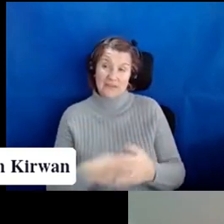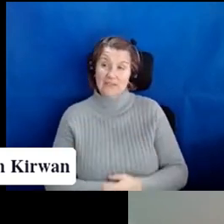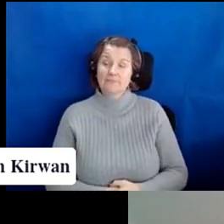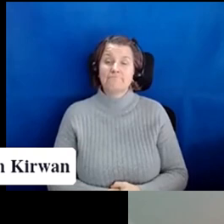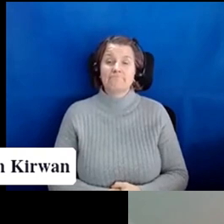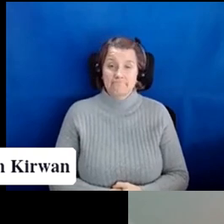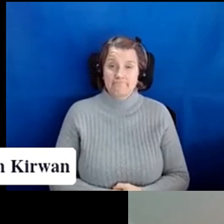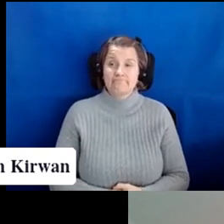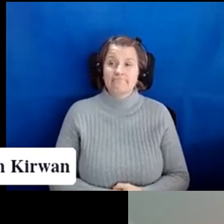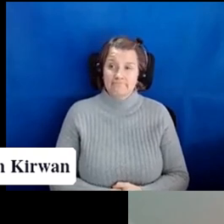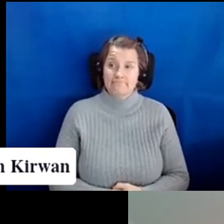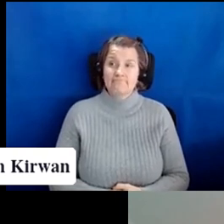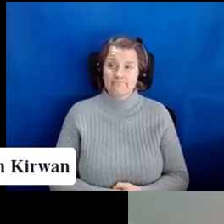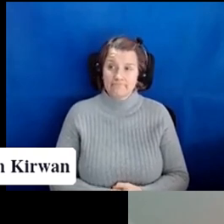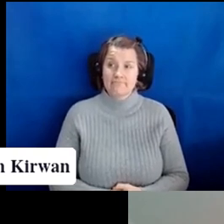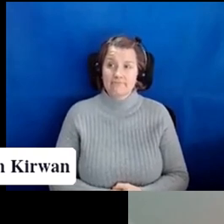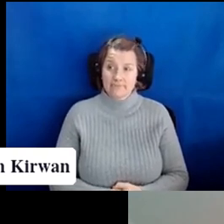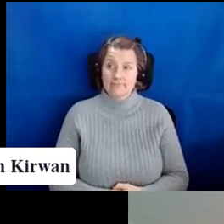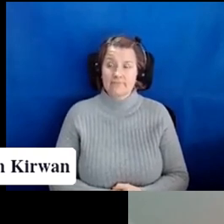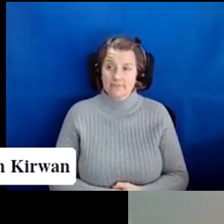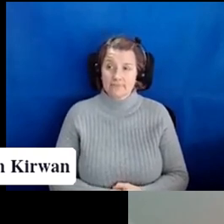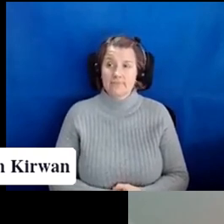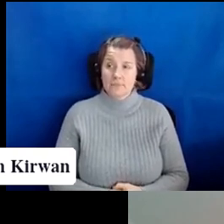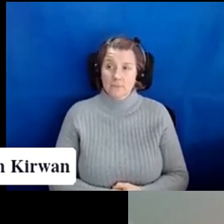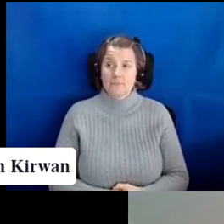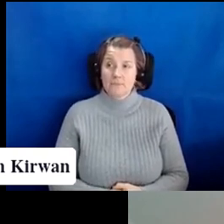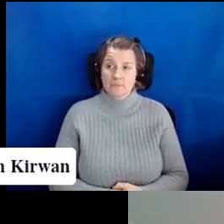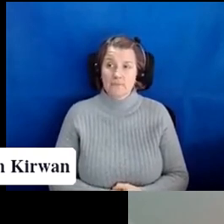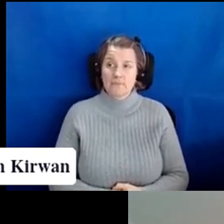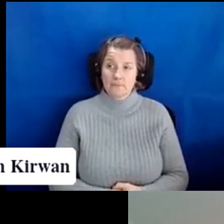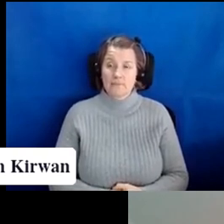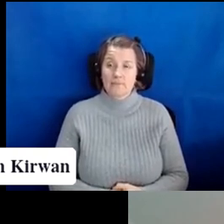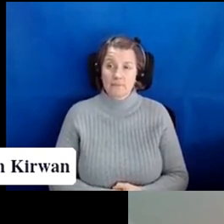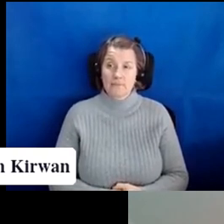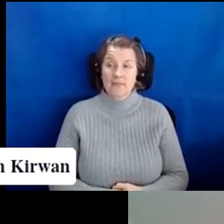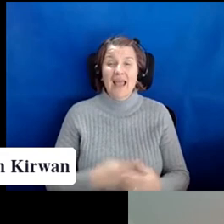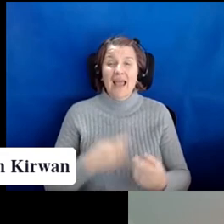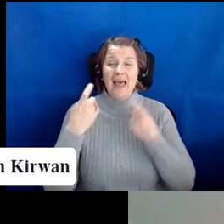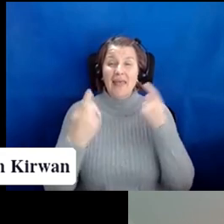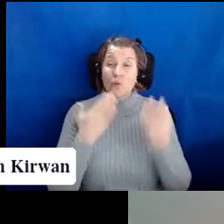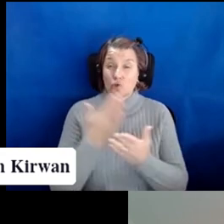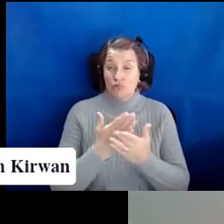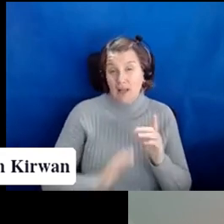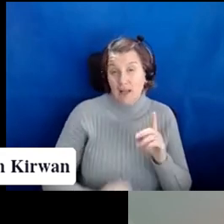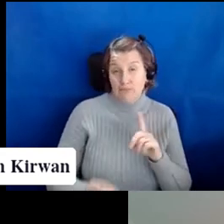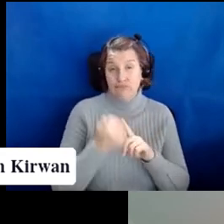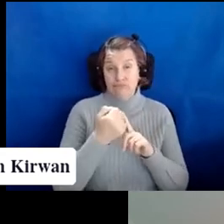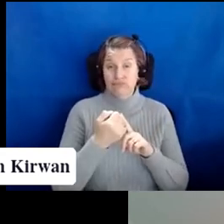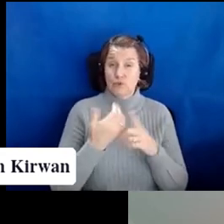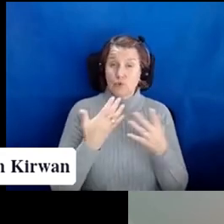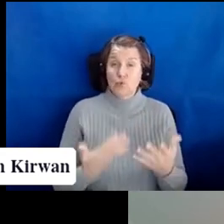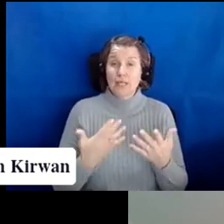Yeah, I'll kind of jump into that last one because I feel that last question's been answered. But I think that, you know, what's really struck me about today is